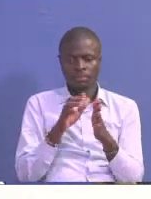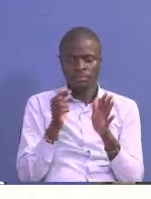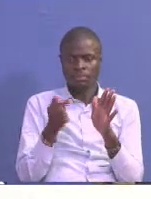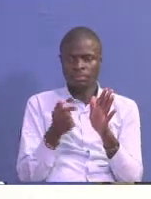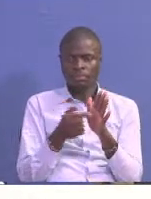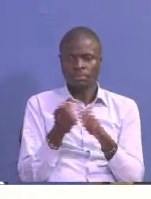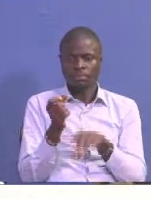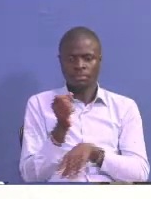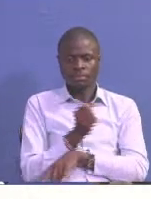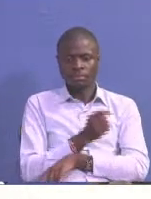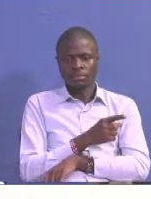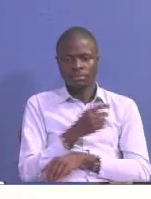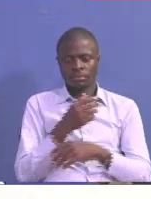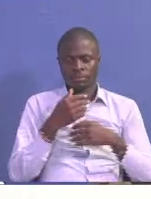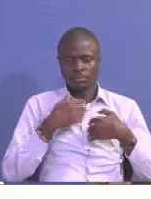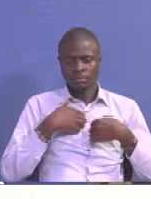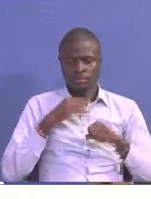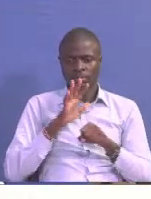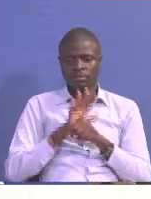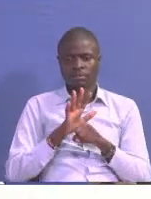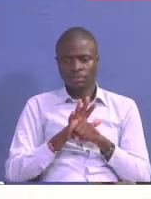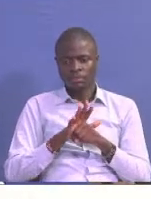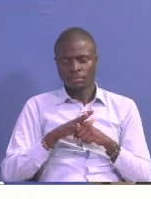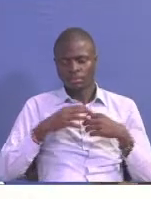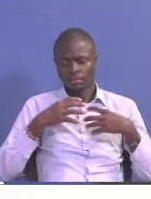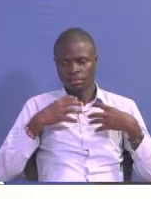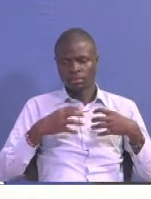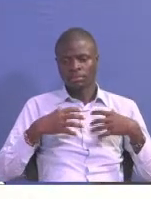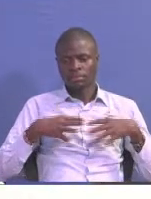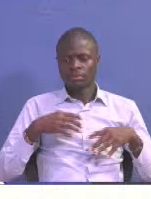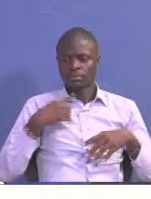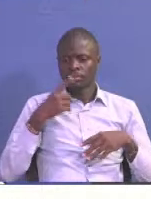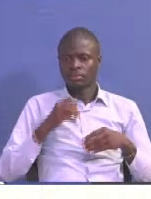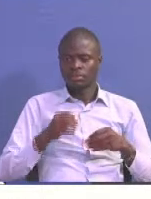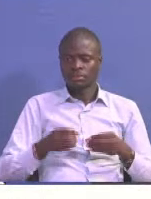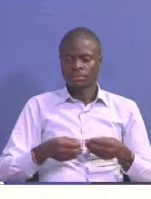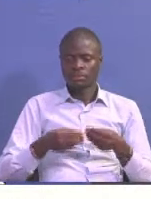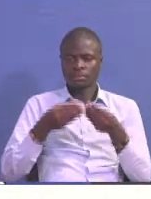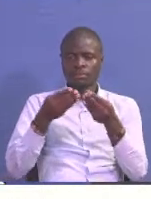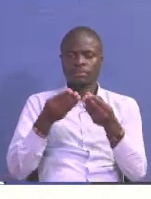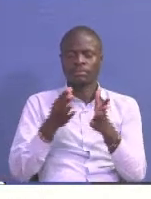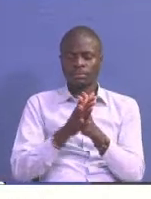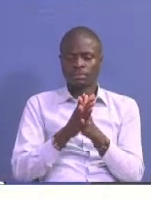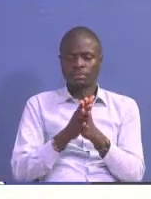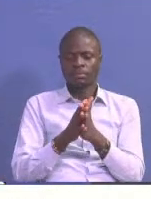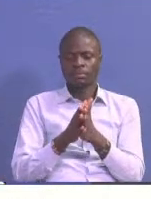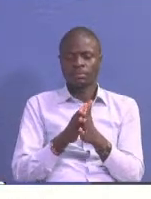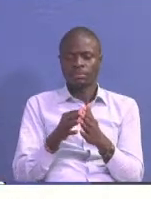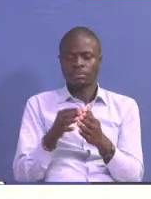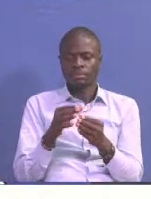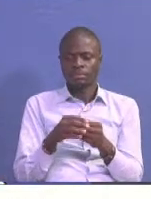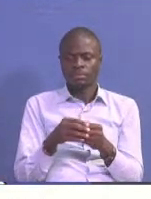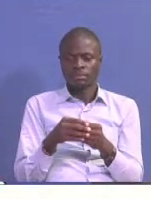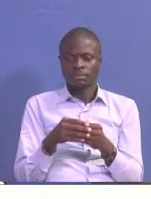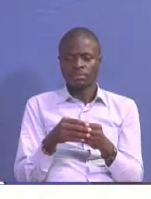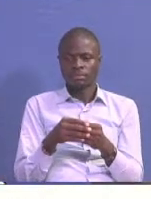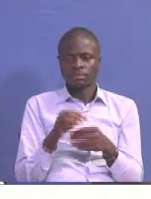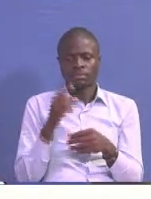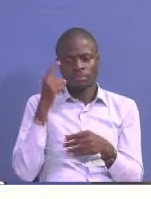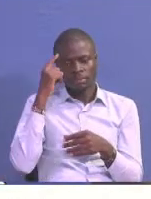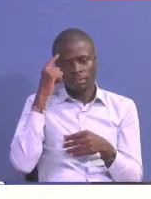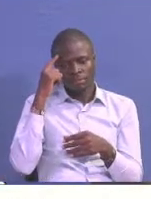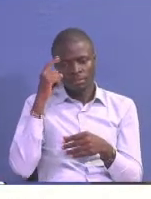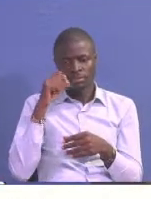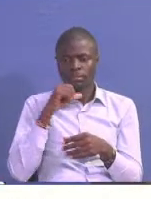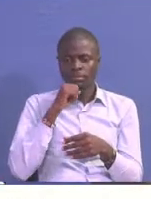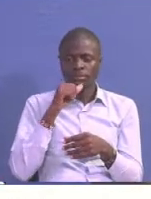we have quite a lot of rich people these days who can sacrifice quite a bit, and we create them. I think it's not